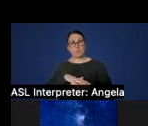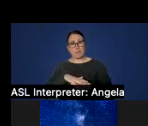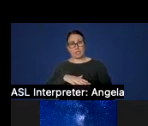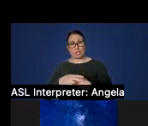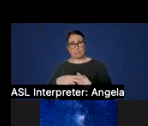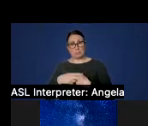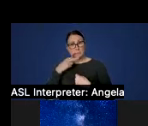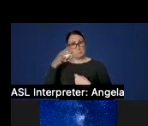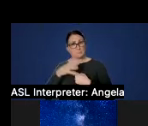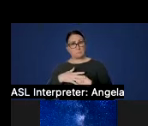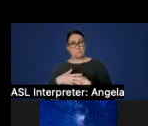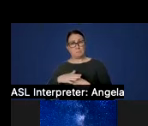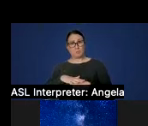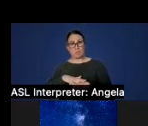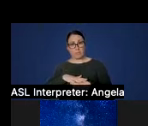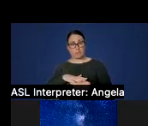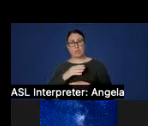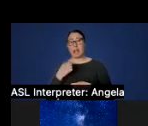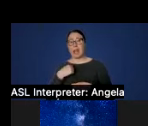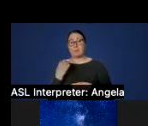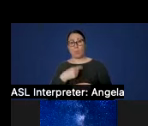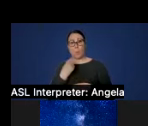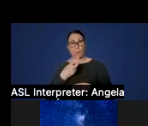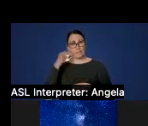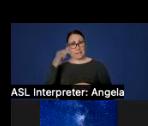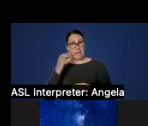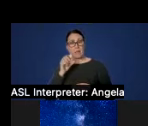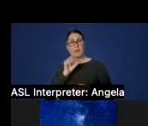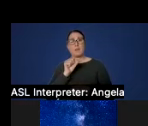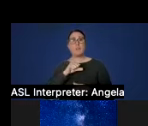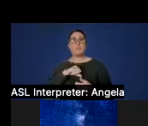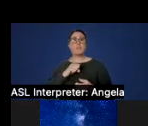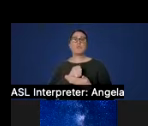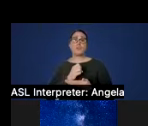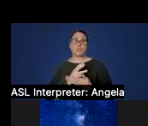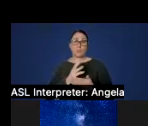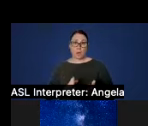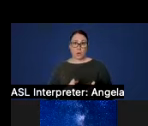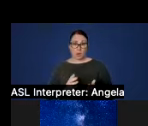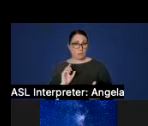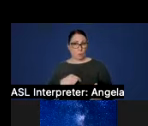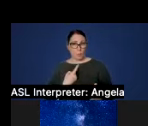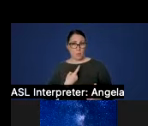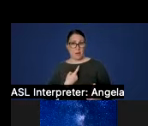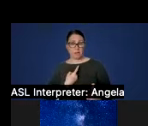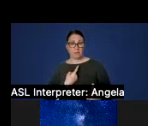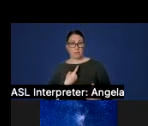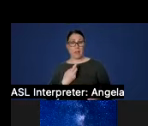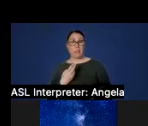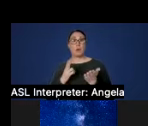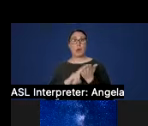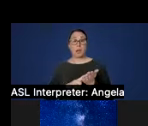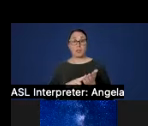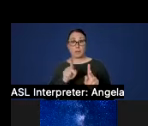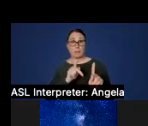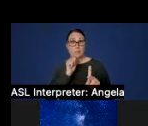was the only Native social worker, and they would contract non-Native in, and the whole